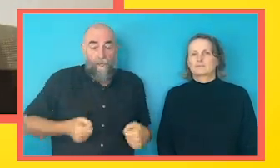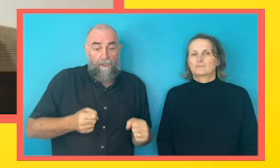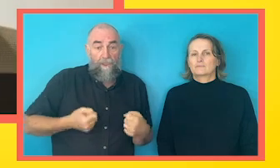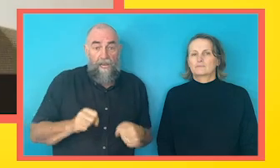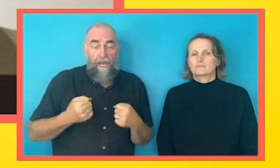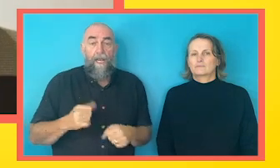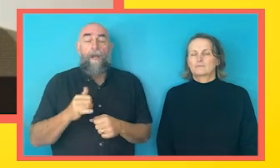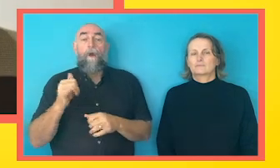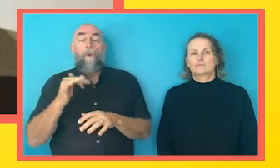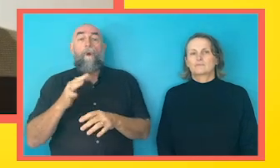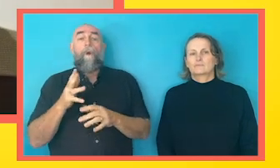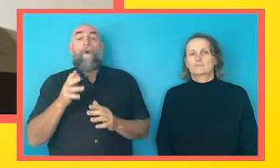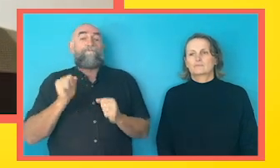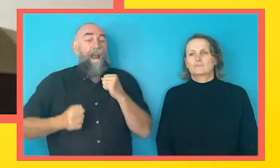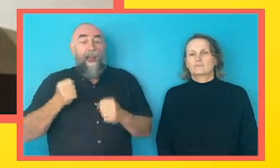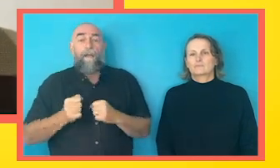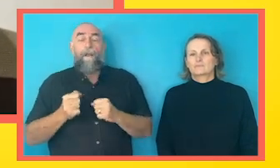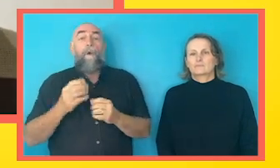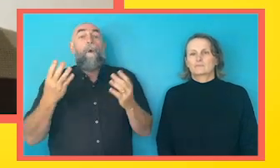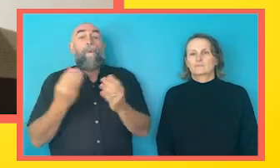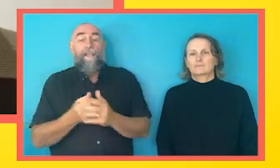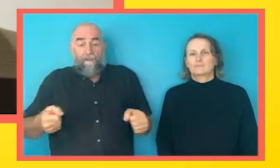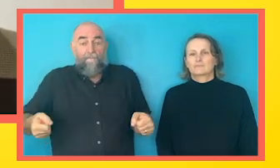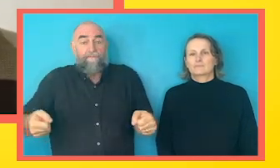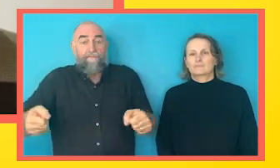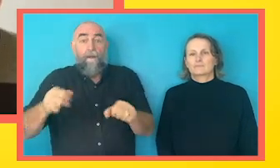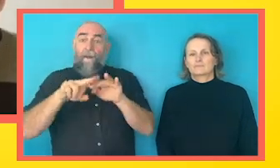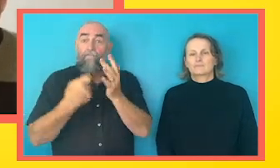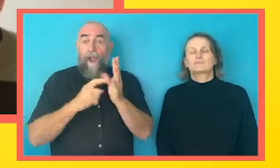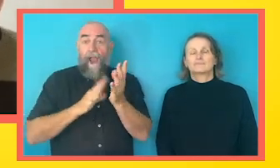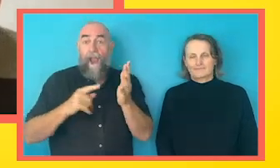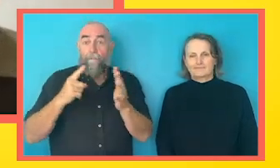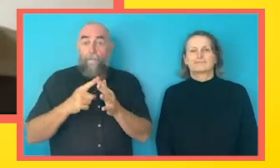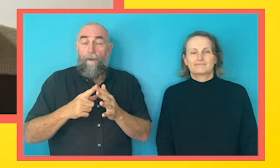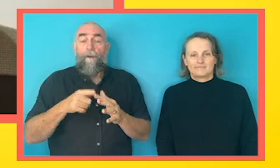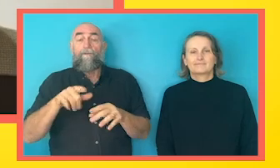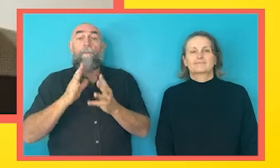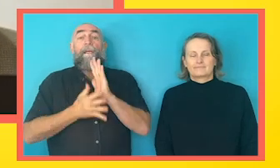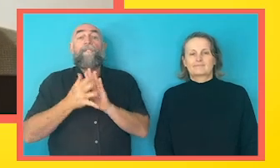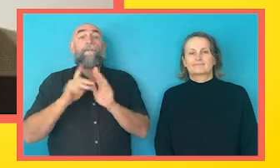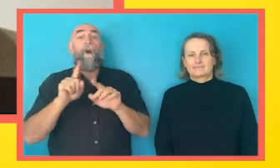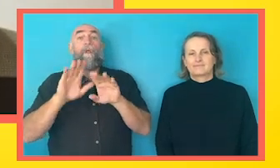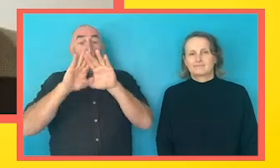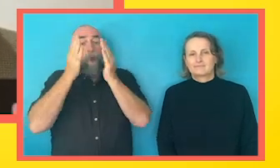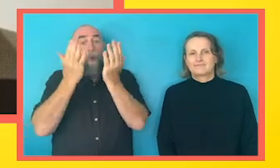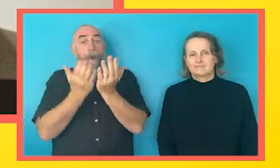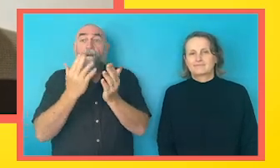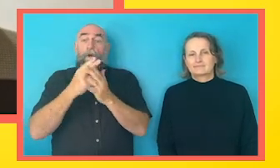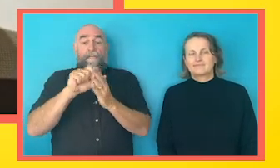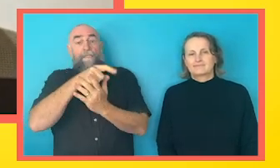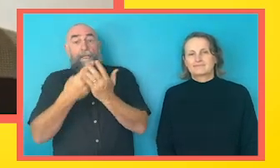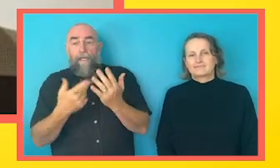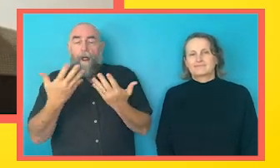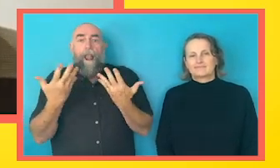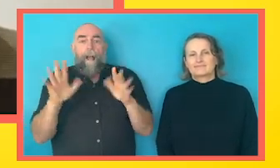run without aid. They actually run with a running frame, and it opens up the world of disability sport to another